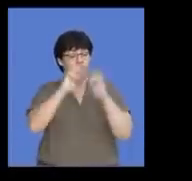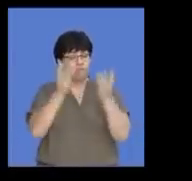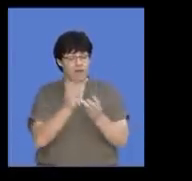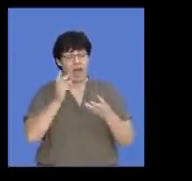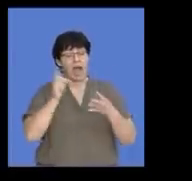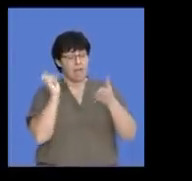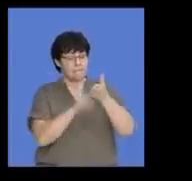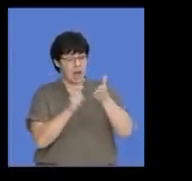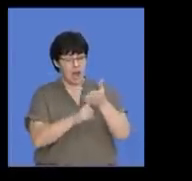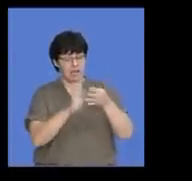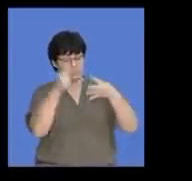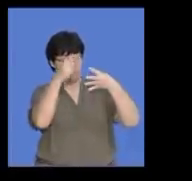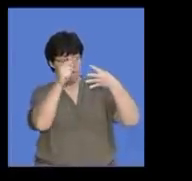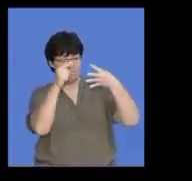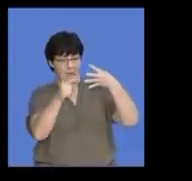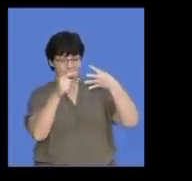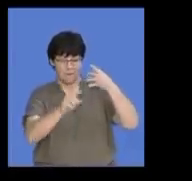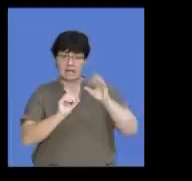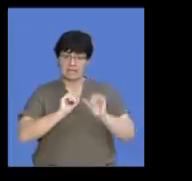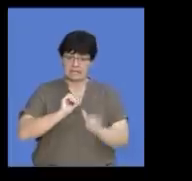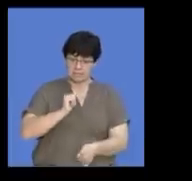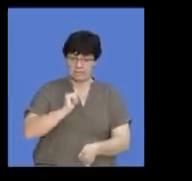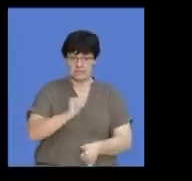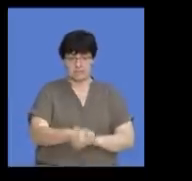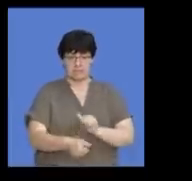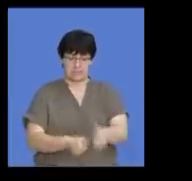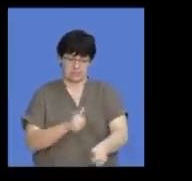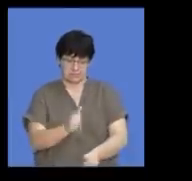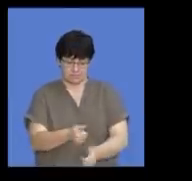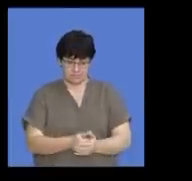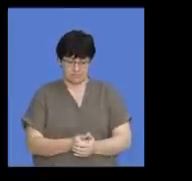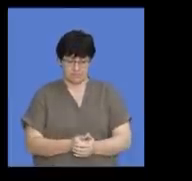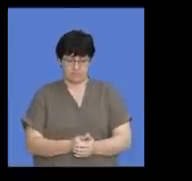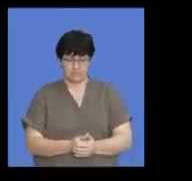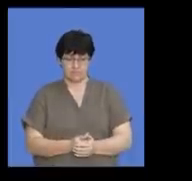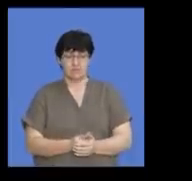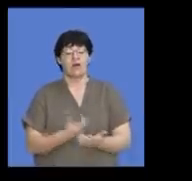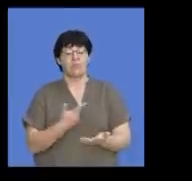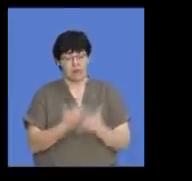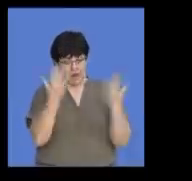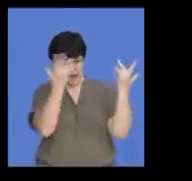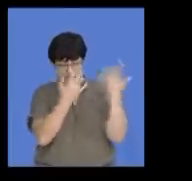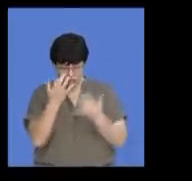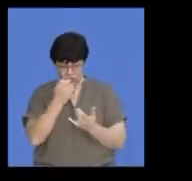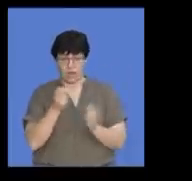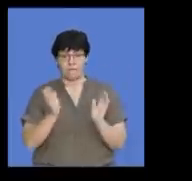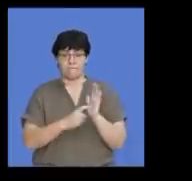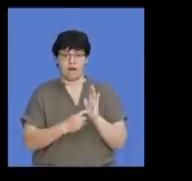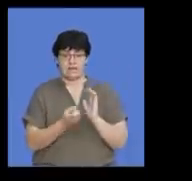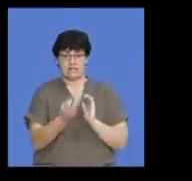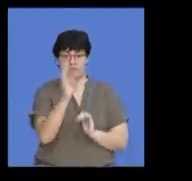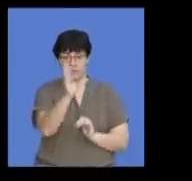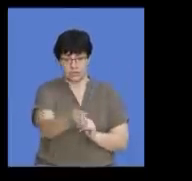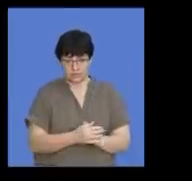allocate marks for every step of the calculations. Marks will be awarded for calculations.